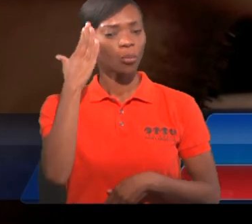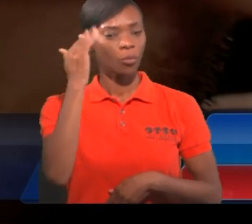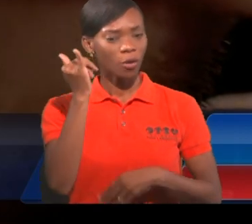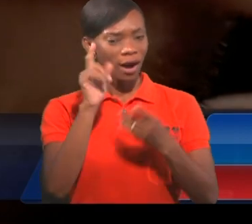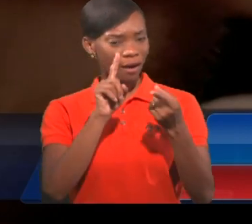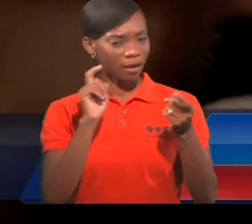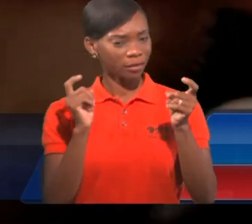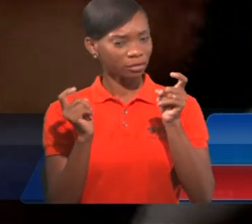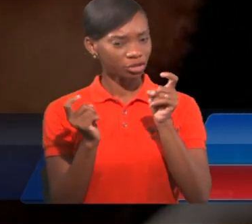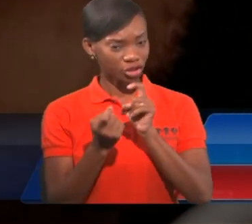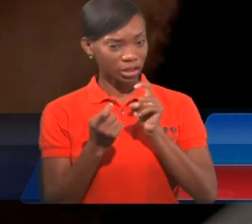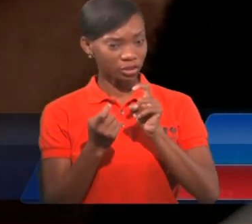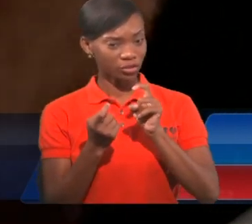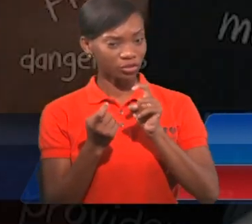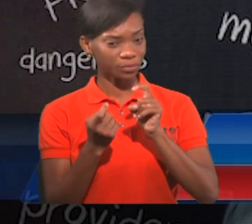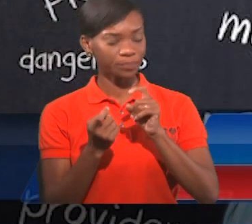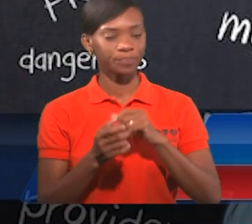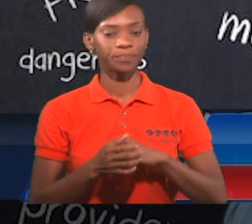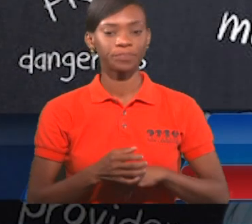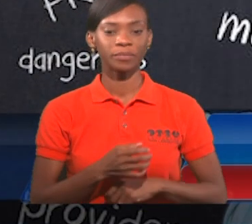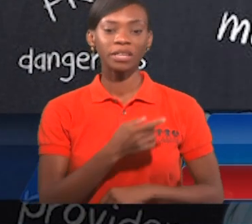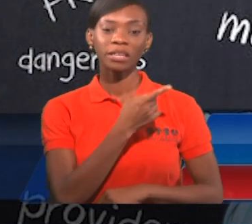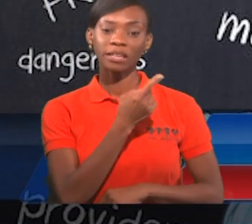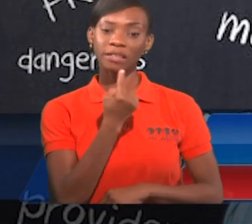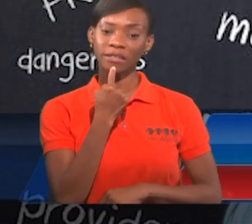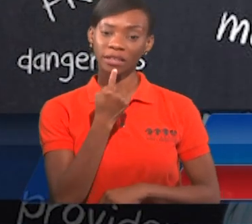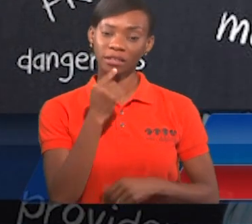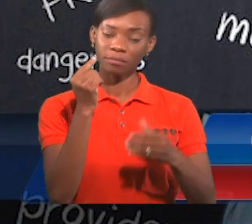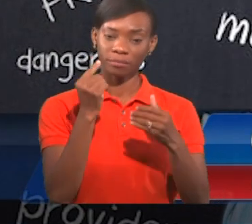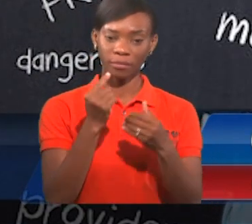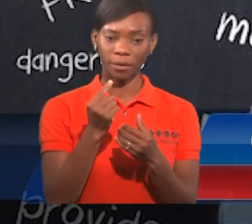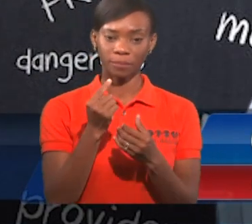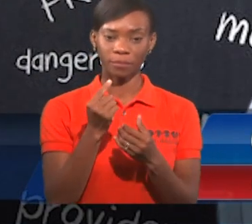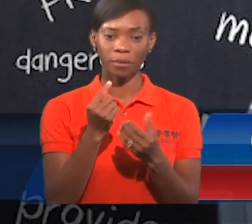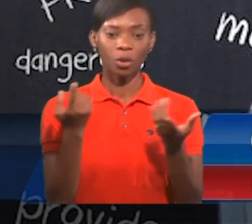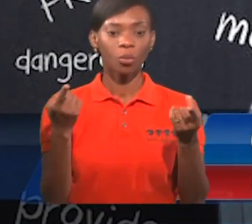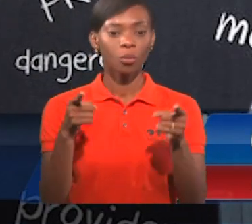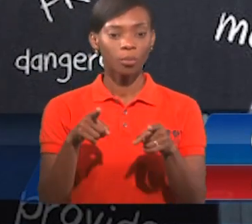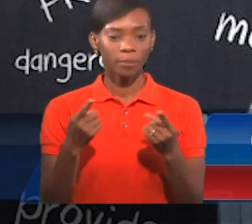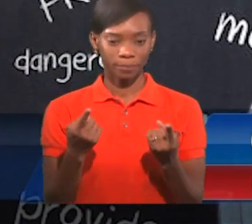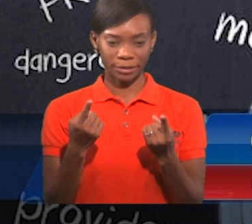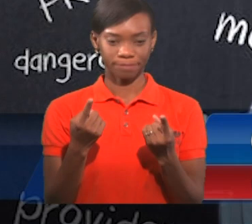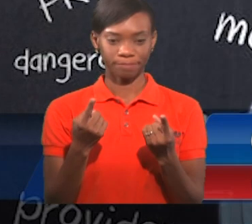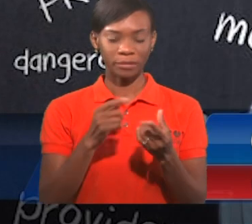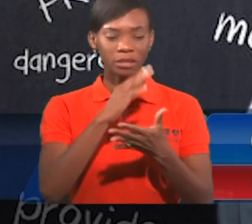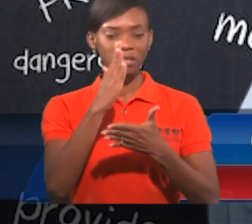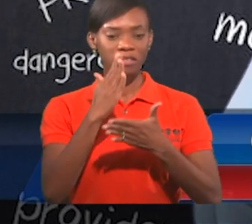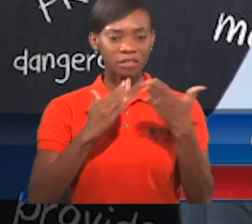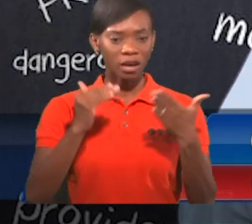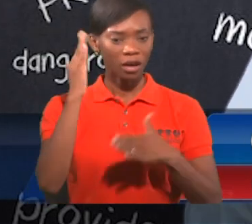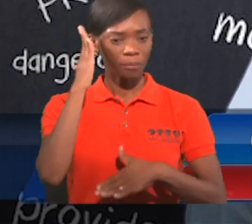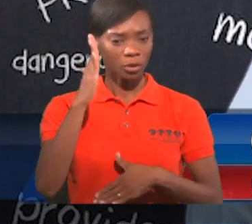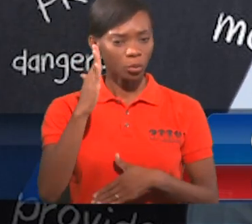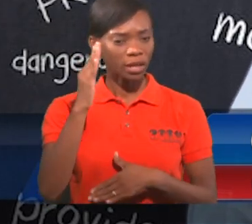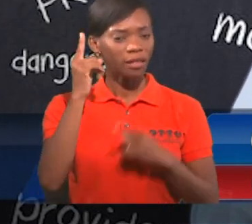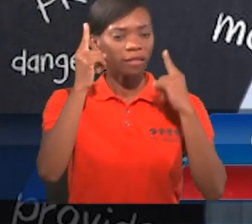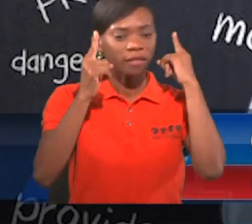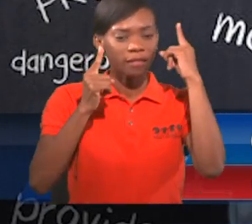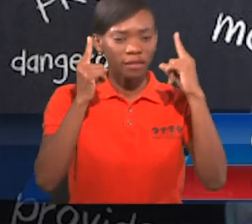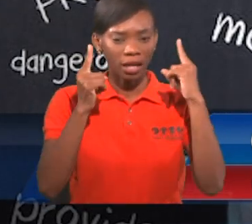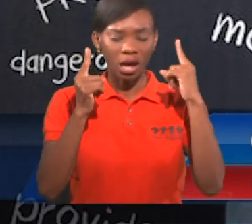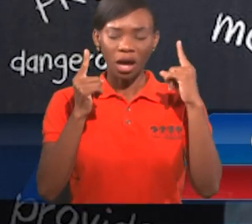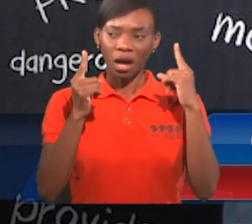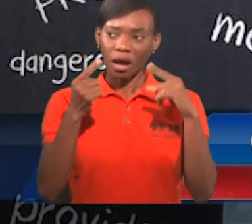was necessary. What that does is it gets people now in the frame of mind where, okay, I'm not an addict. I